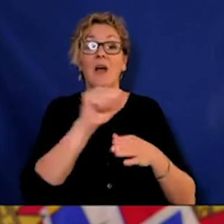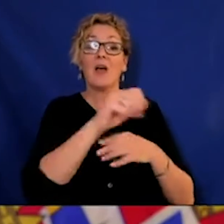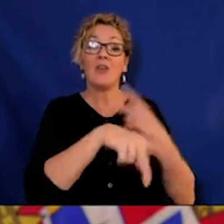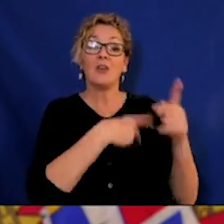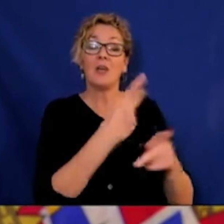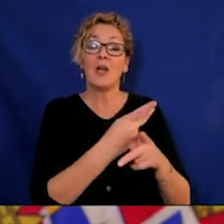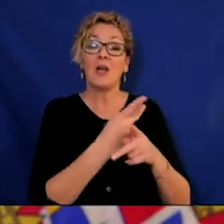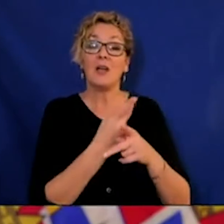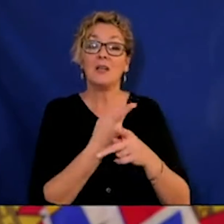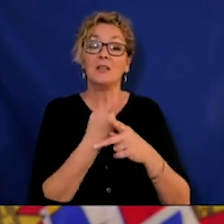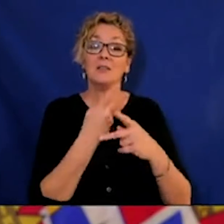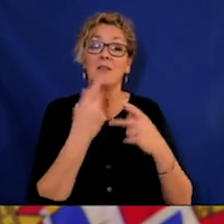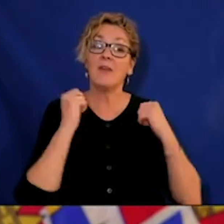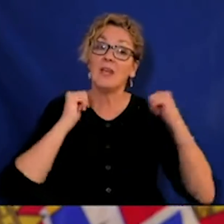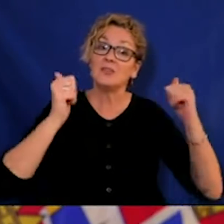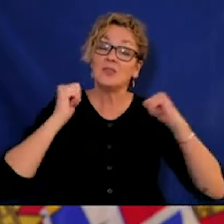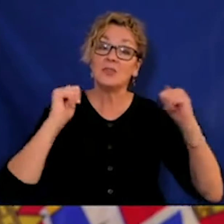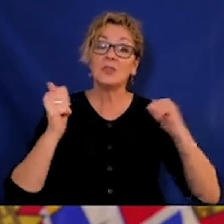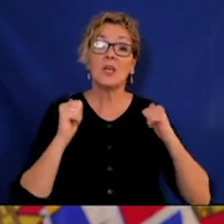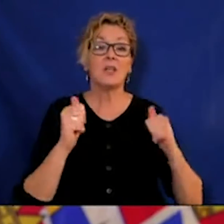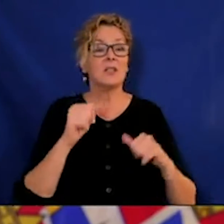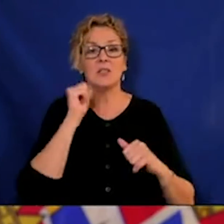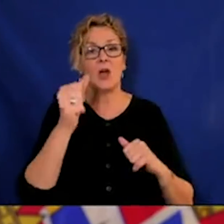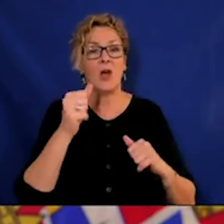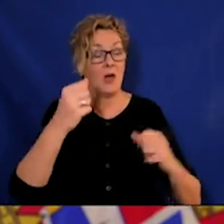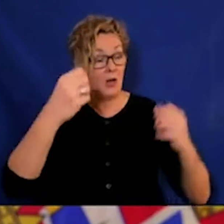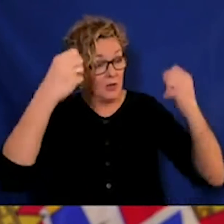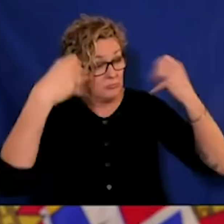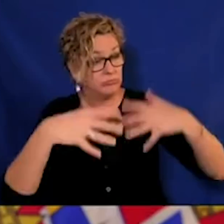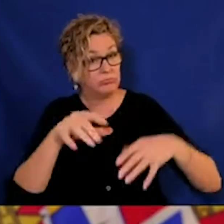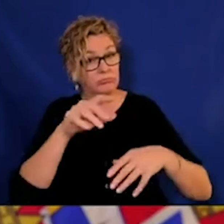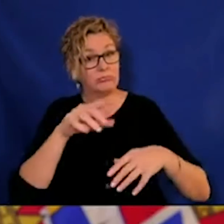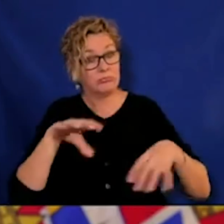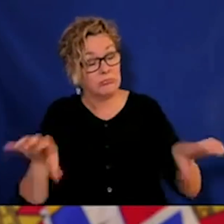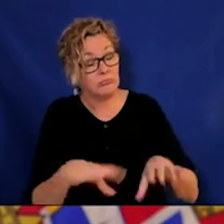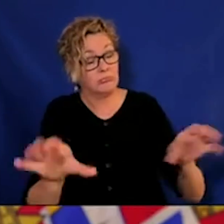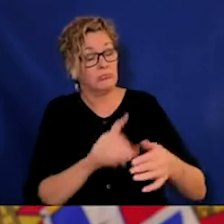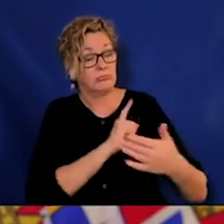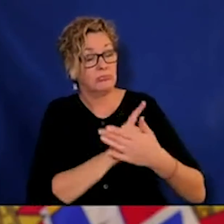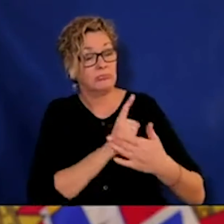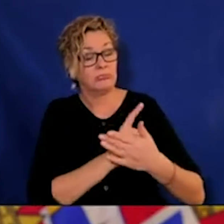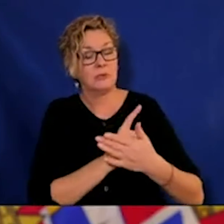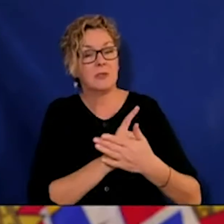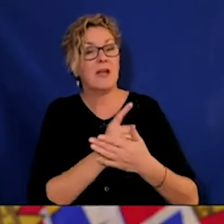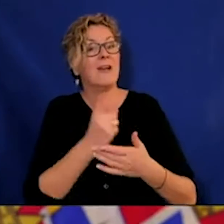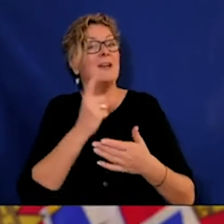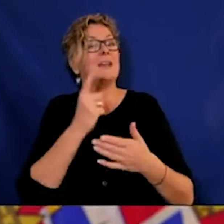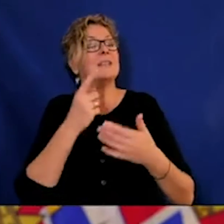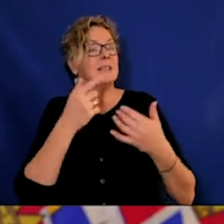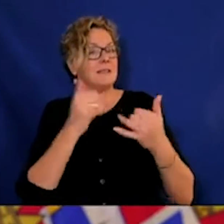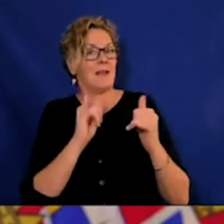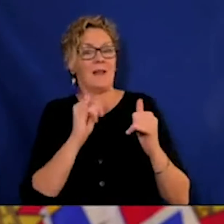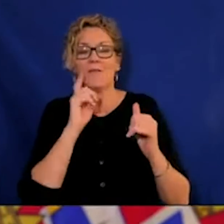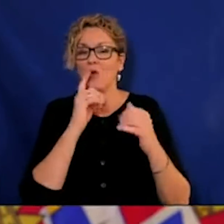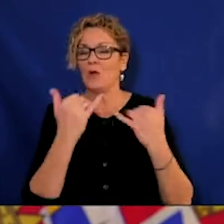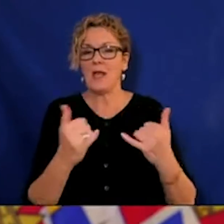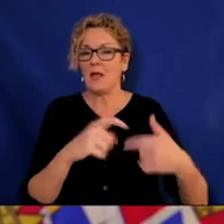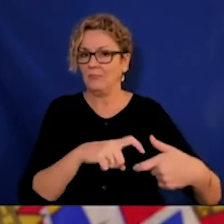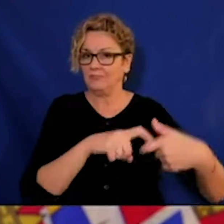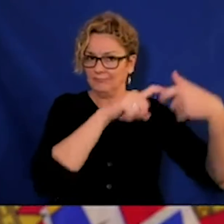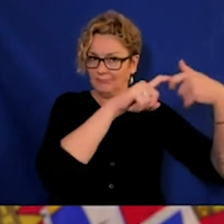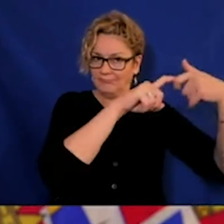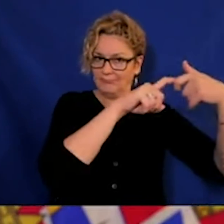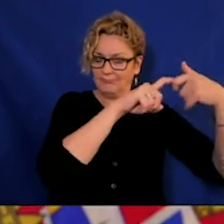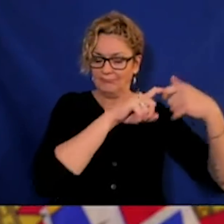until the guidelines are available next week. In addition, we are putting additional